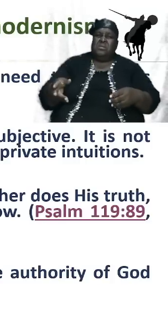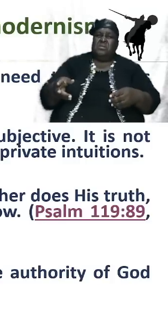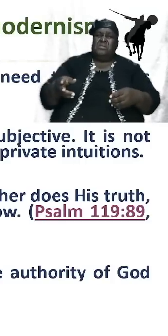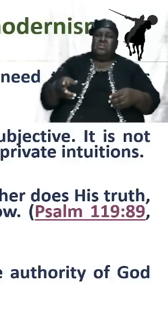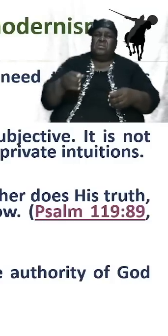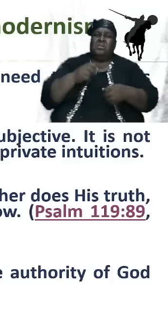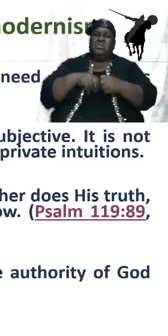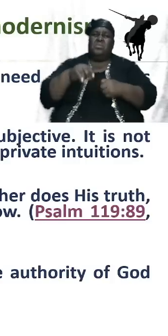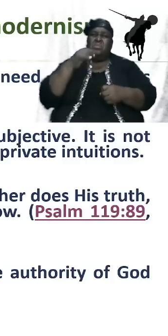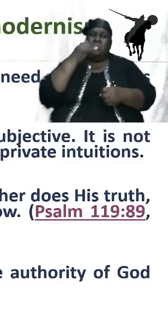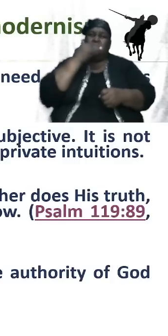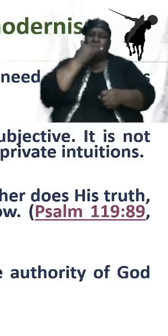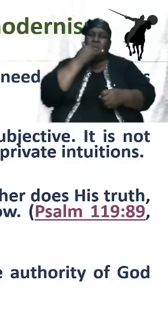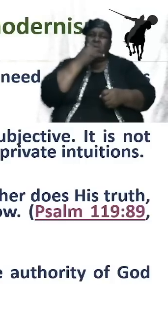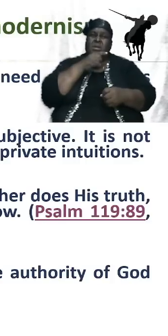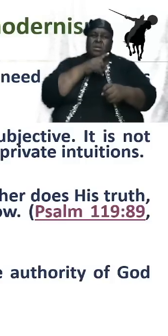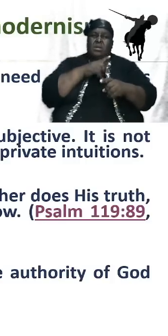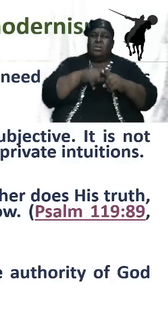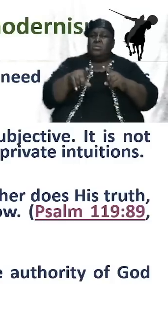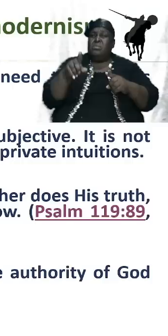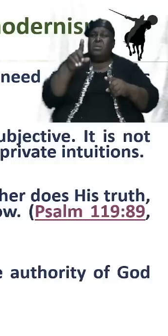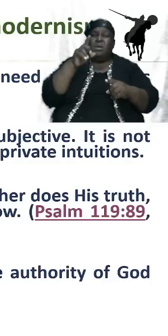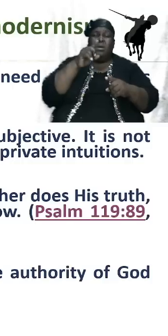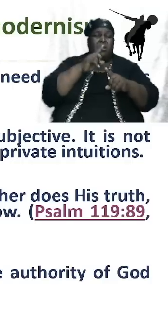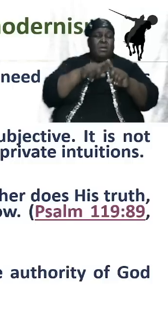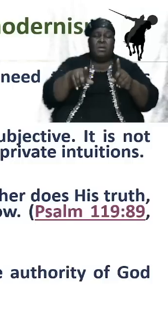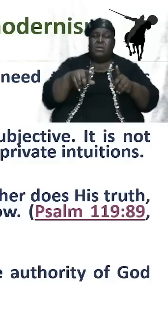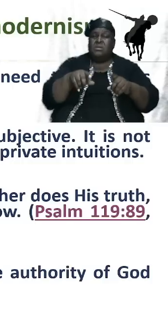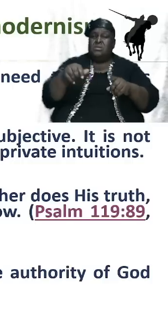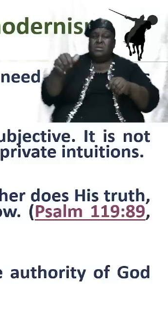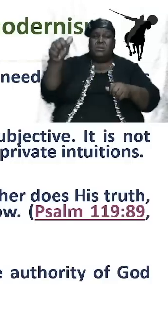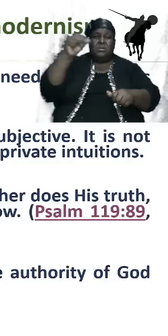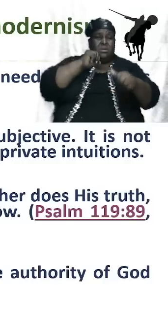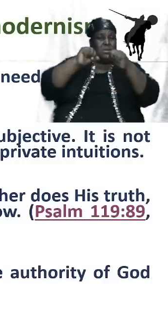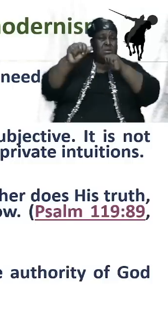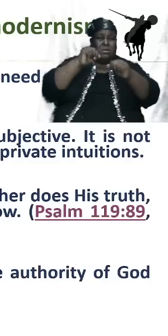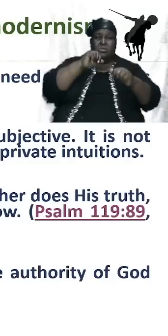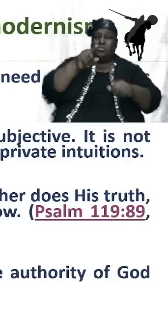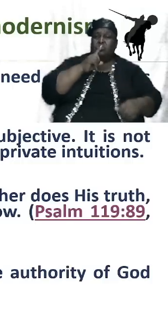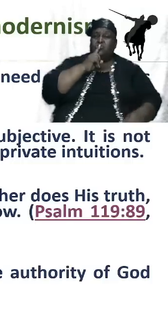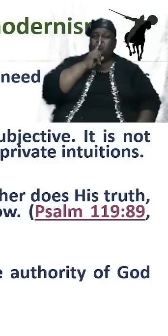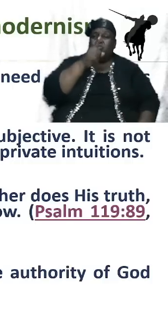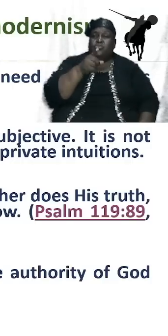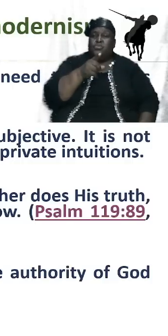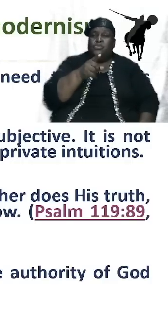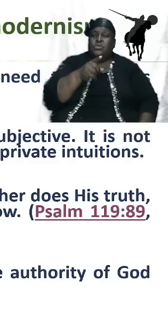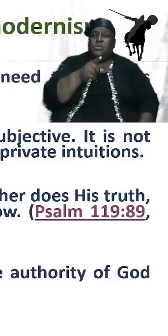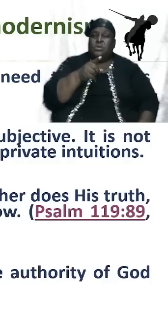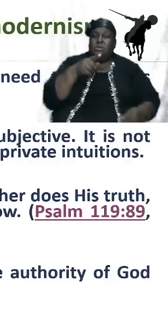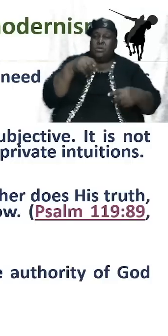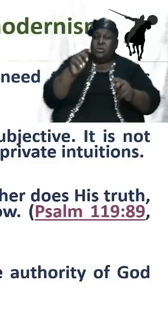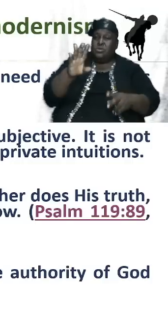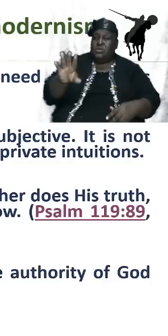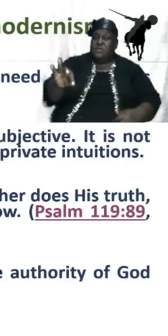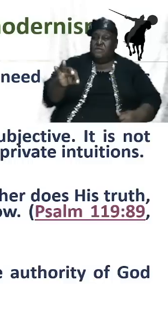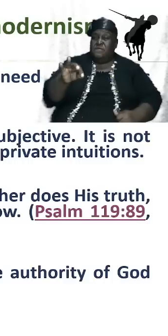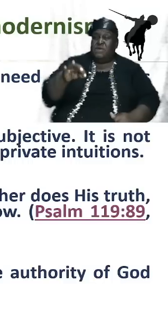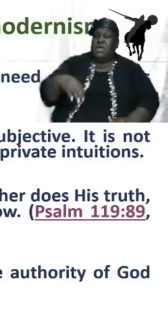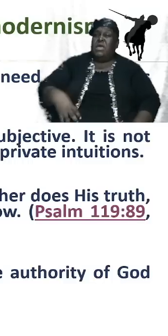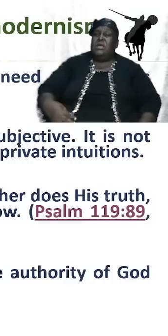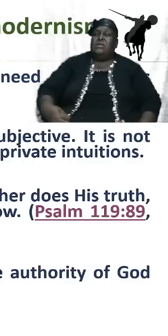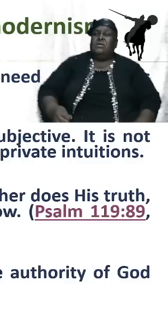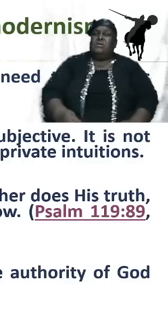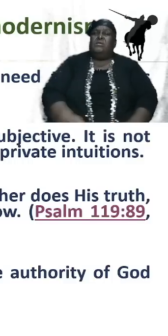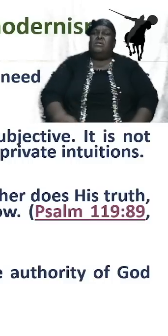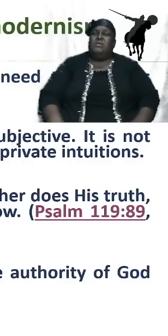regret doing it. You know why? Because you can't deny truth. Why you think they're having this, they're trying to find everybody to validate them because they know